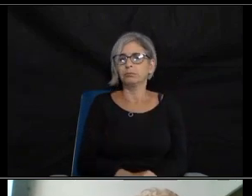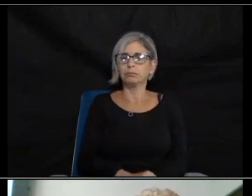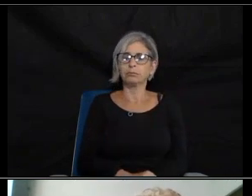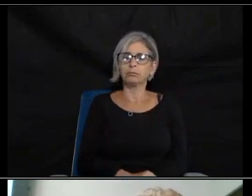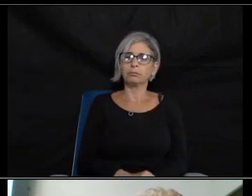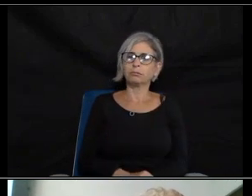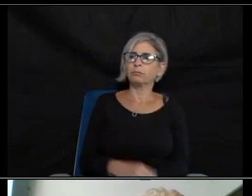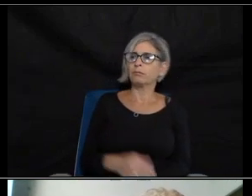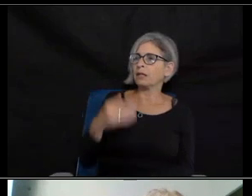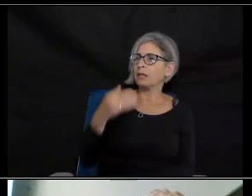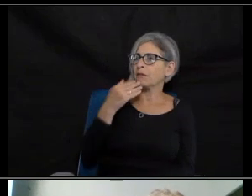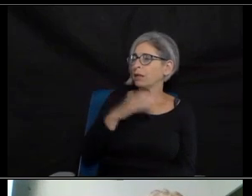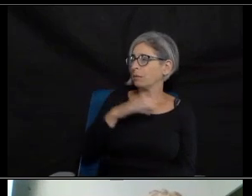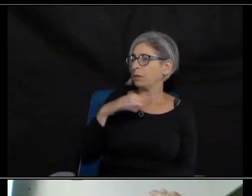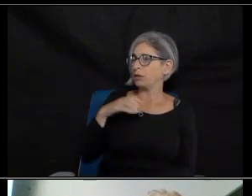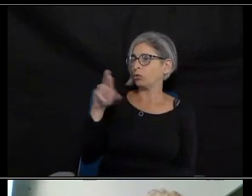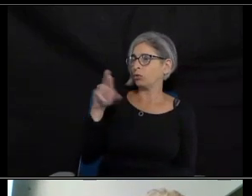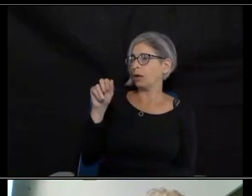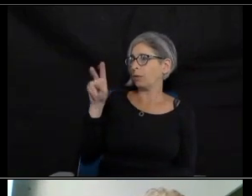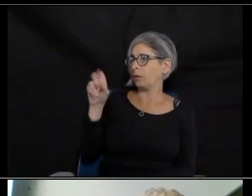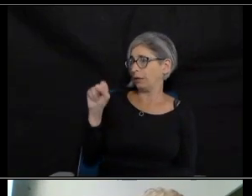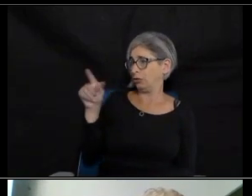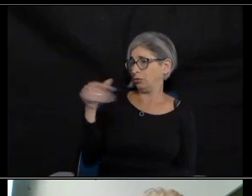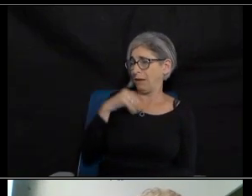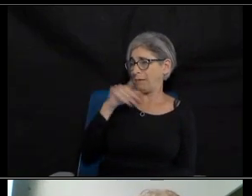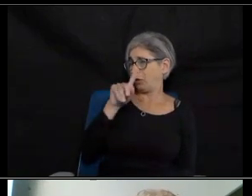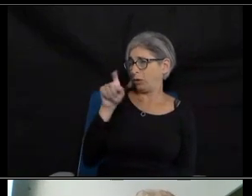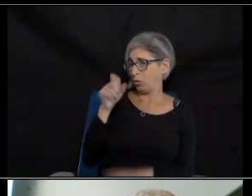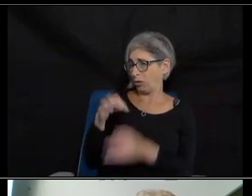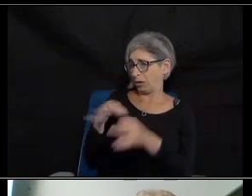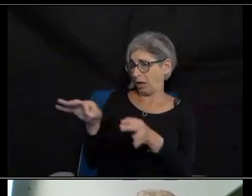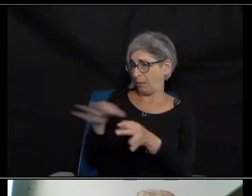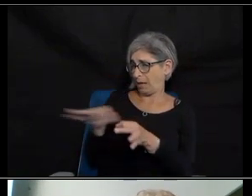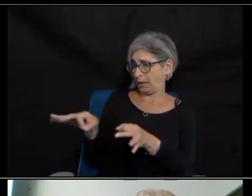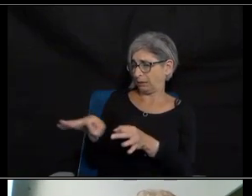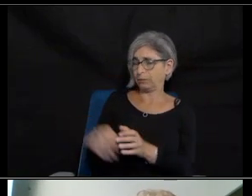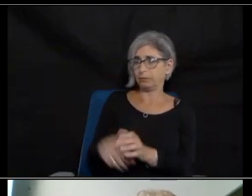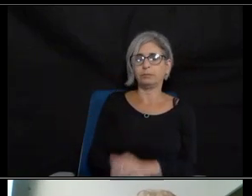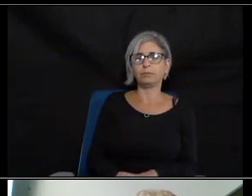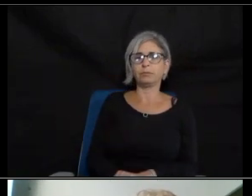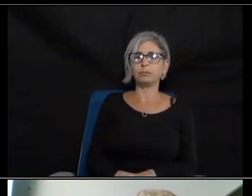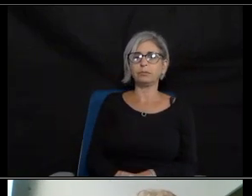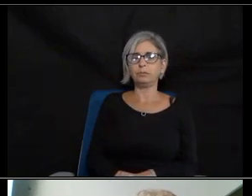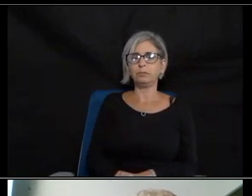Thank you. Commissioner Ramos, you said you have a question or comment?